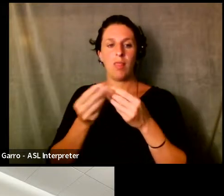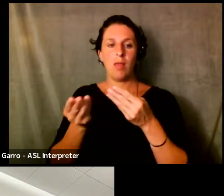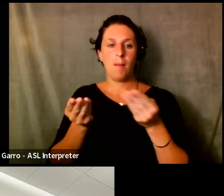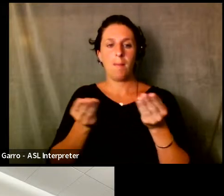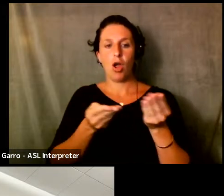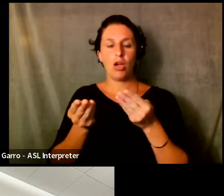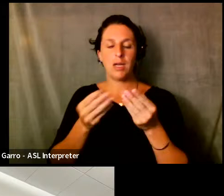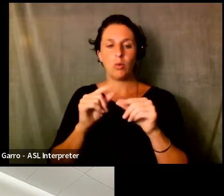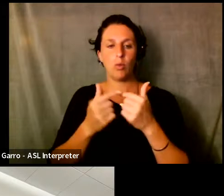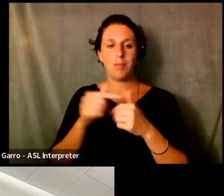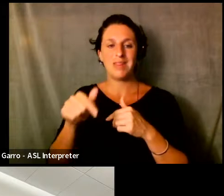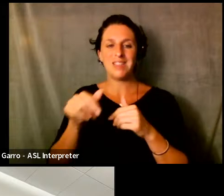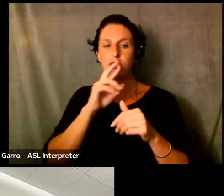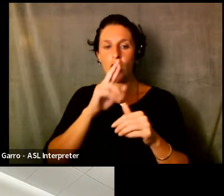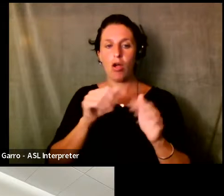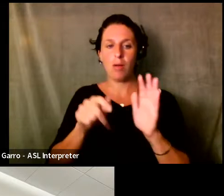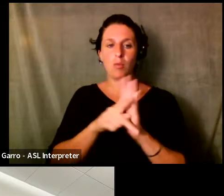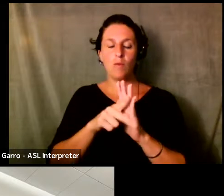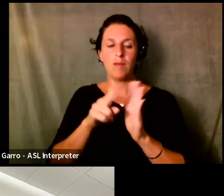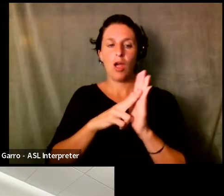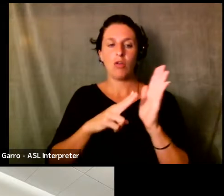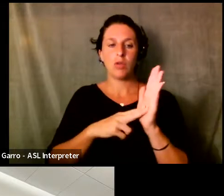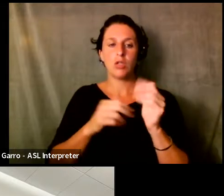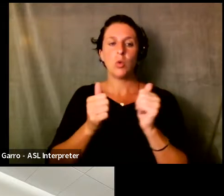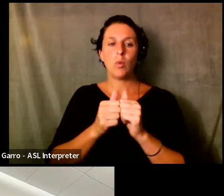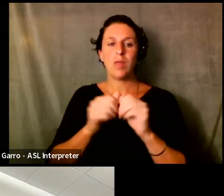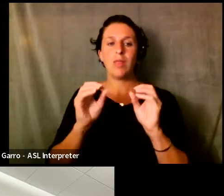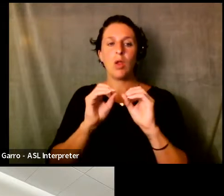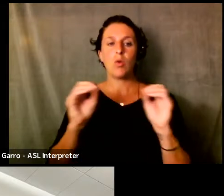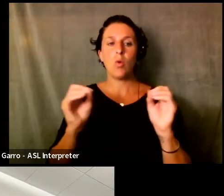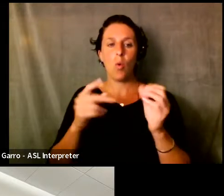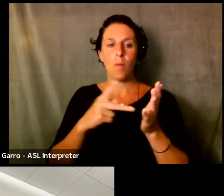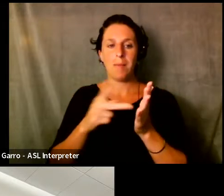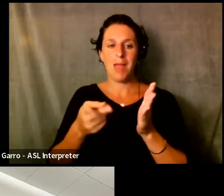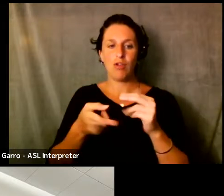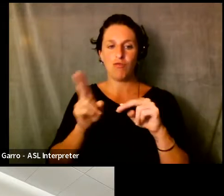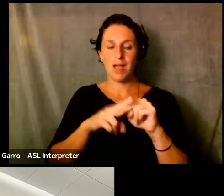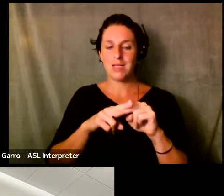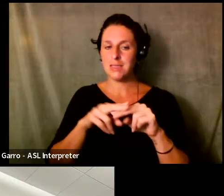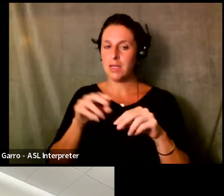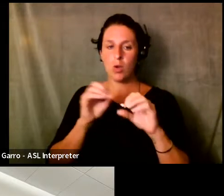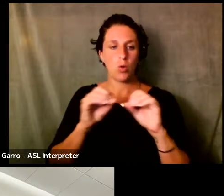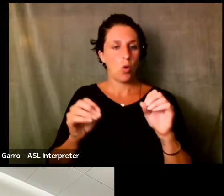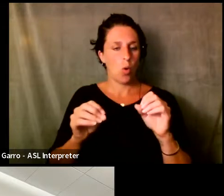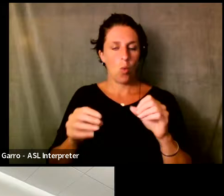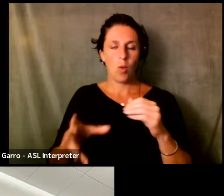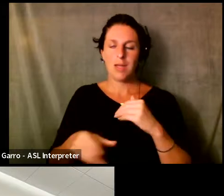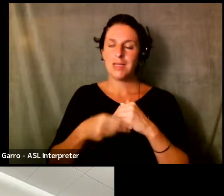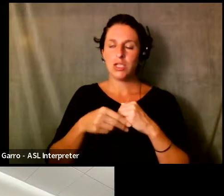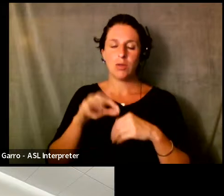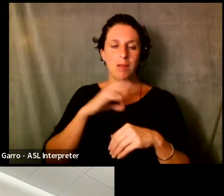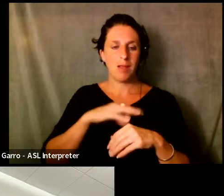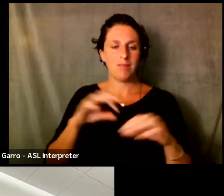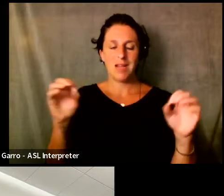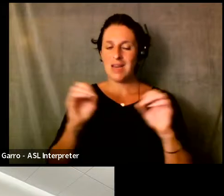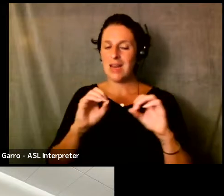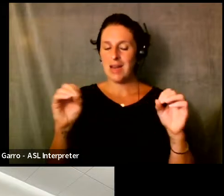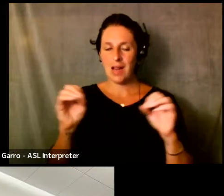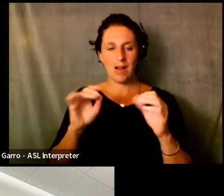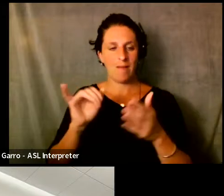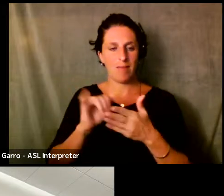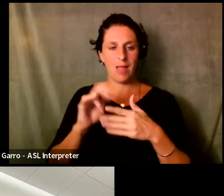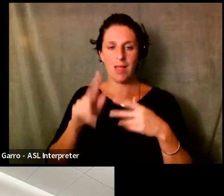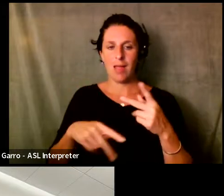are approving contracts with no pay raises, no additional benefits, none of those kinds of things.